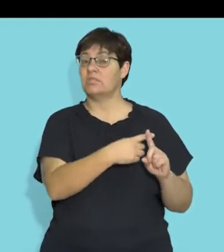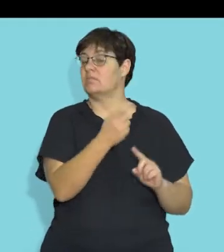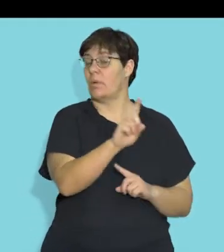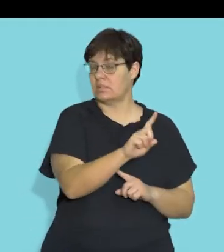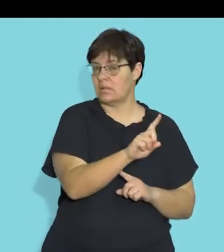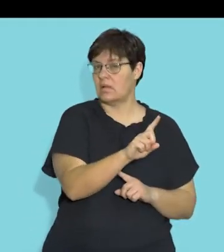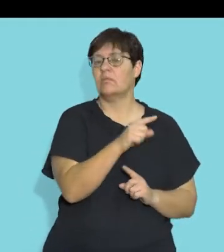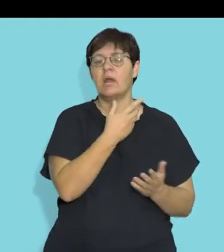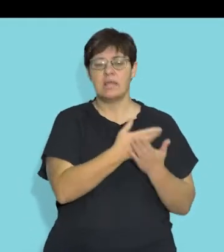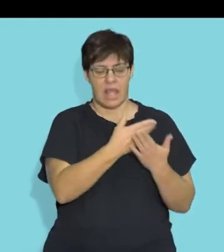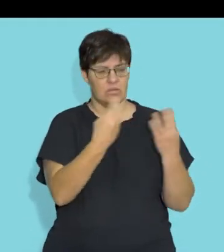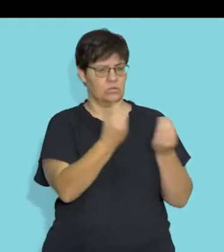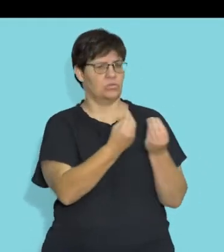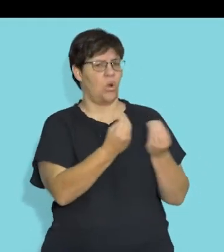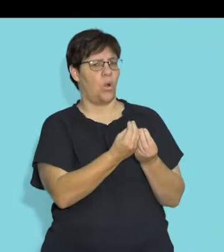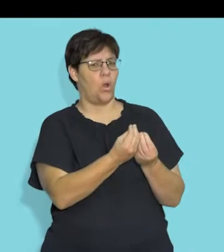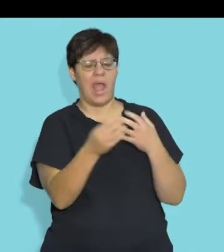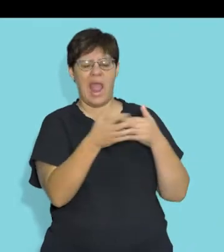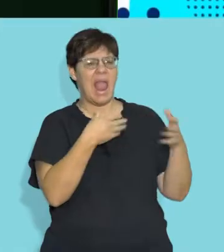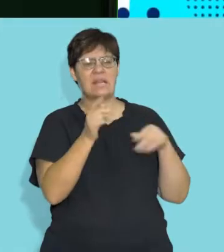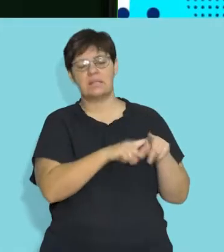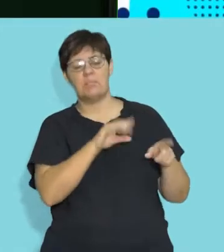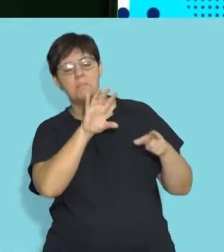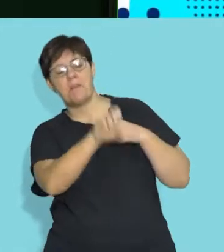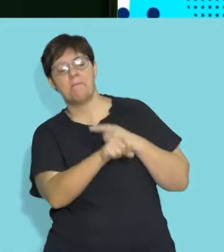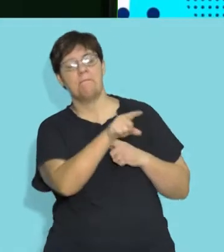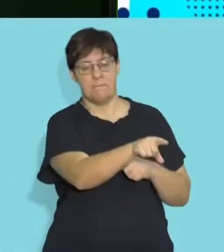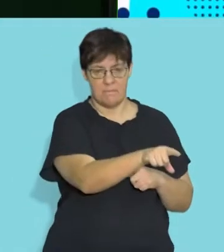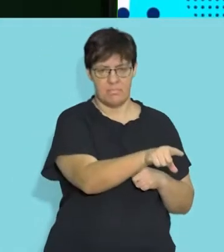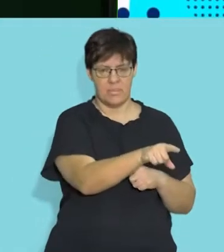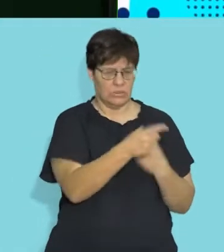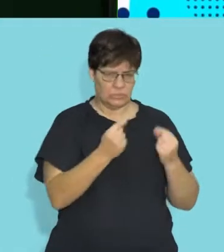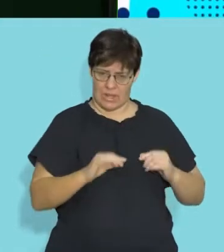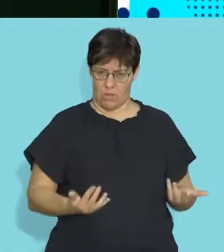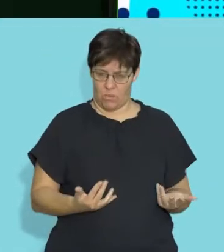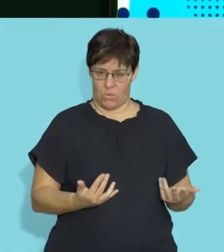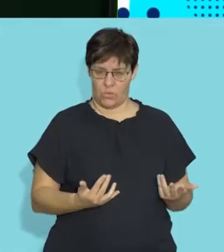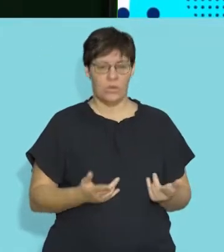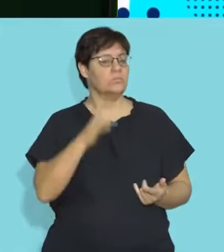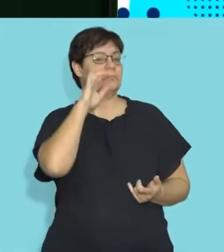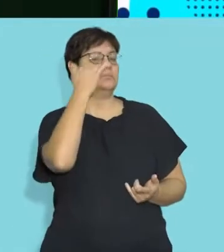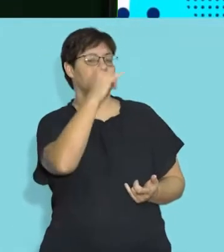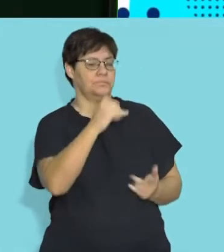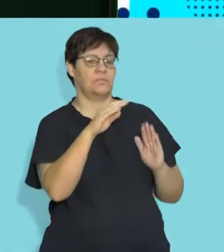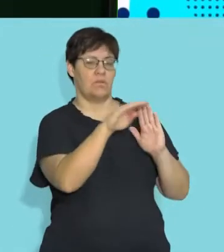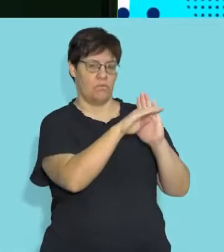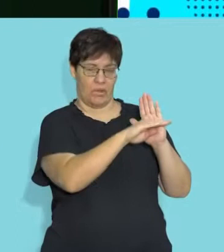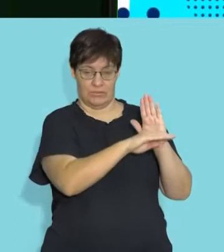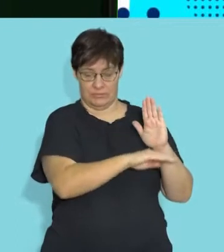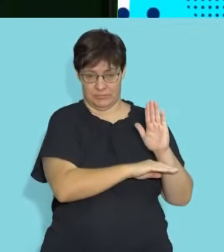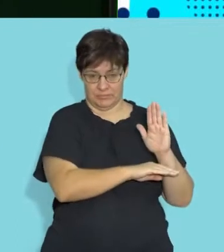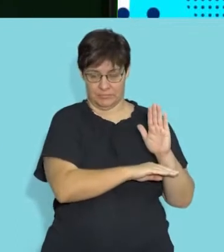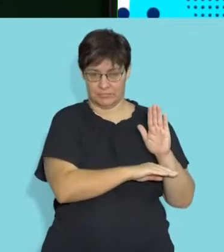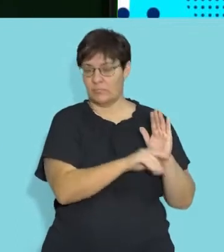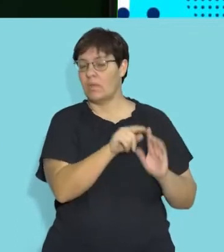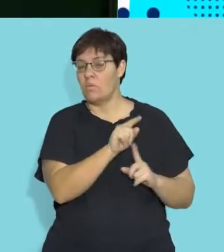it is you can determine your stock at any time. How do you do that? By checking your stock records,